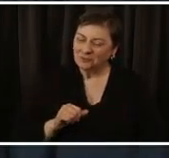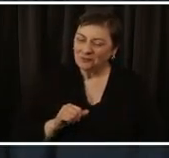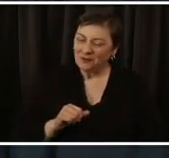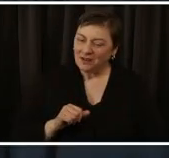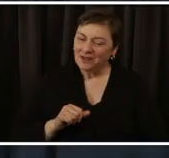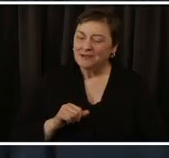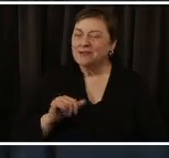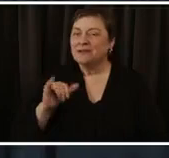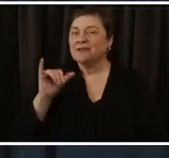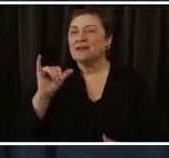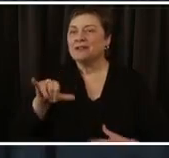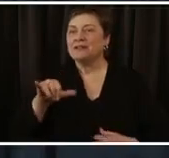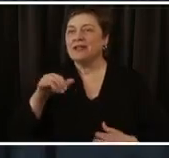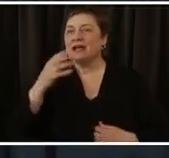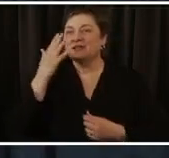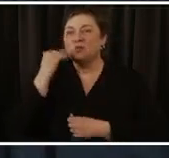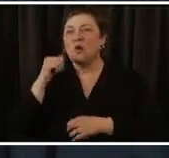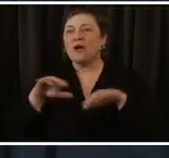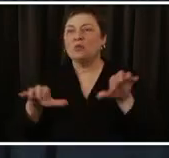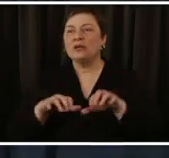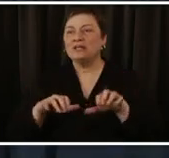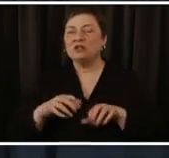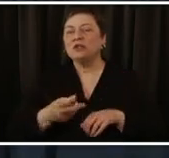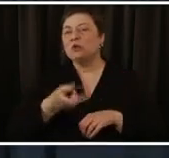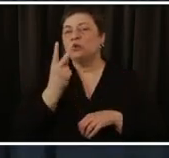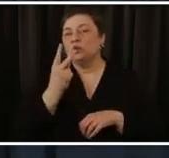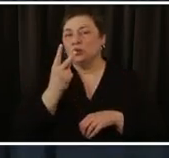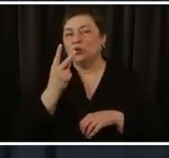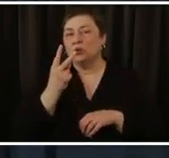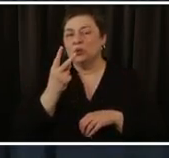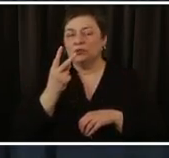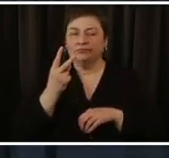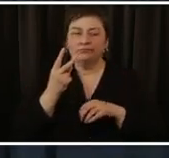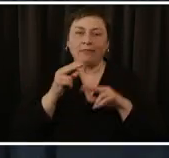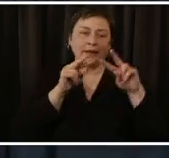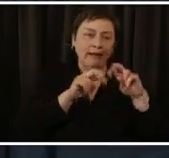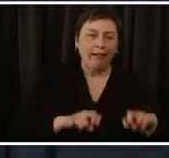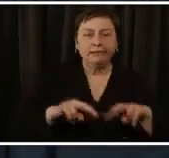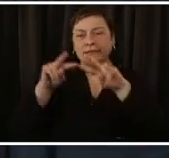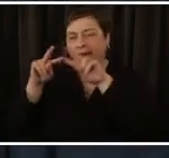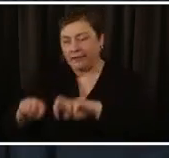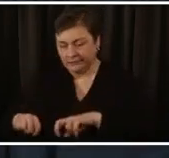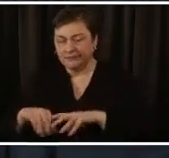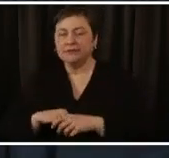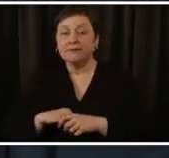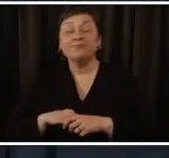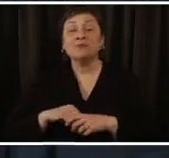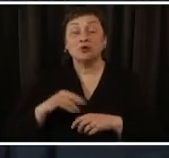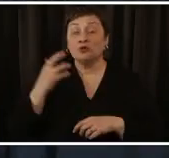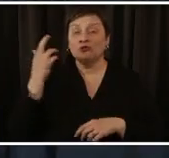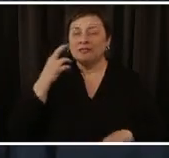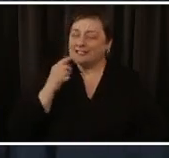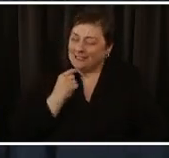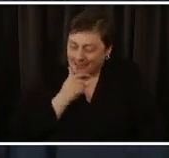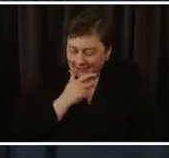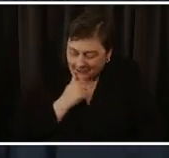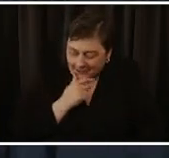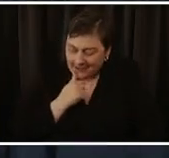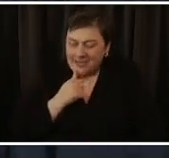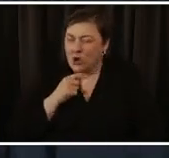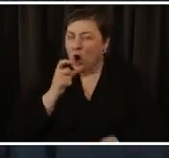did two specific analyses to try and answer that question. The reason that it's not a simple question to answer is that